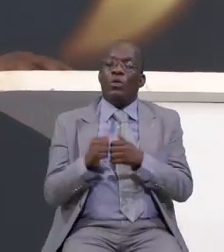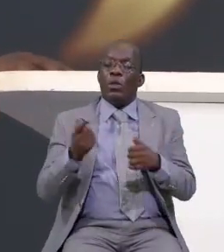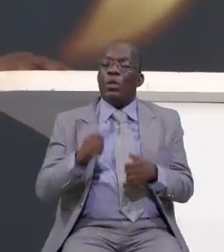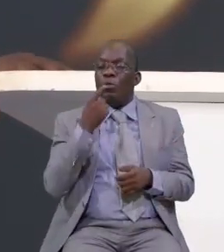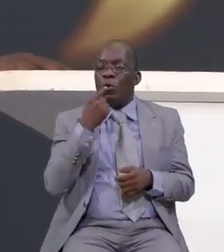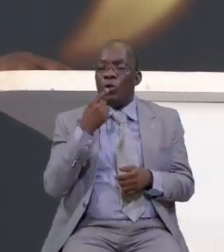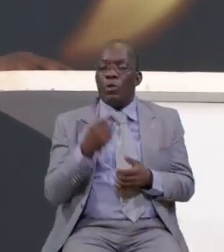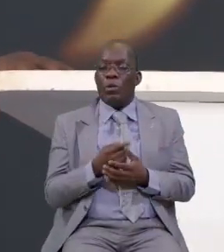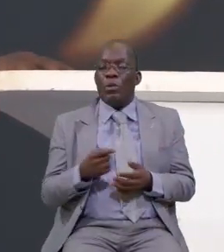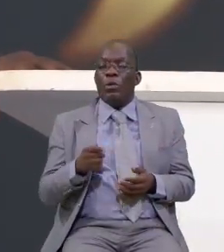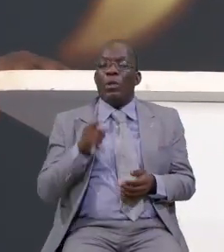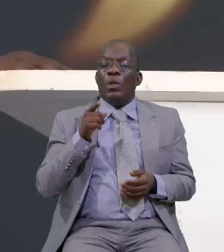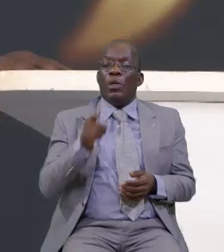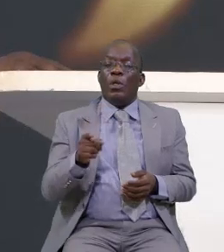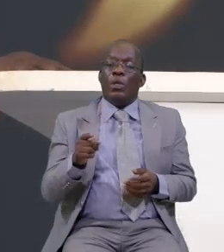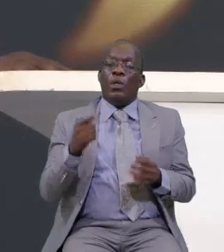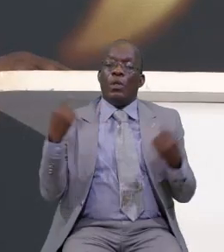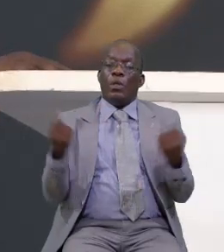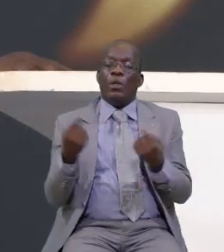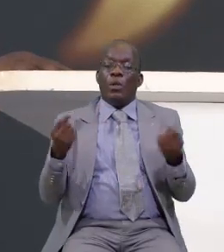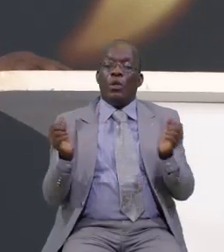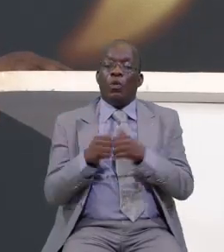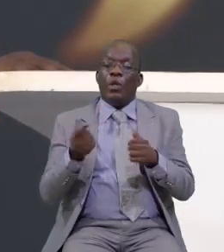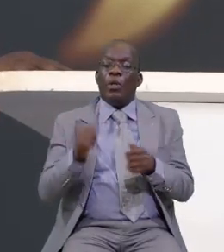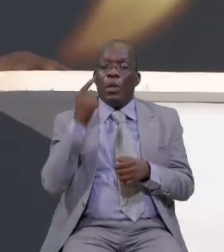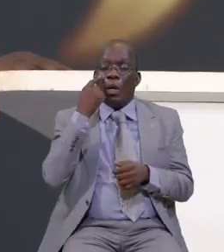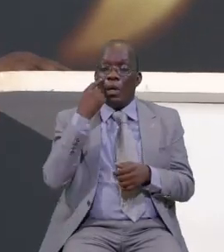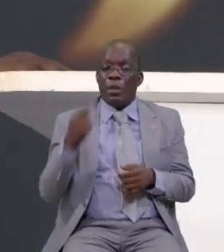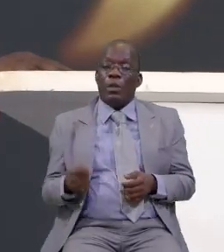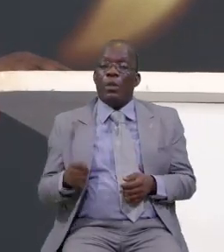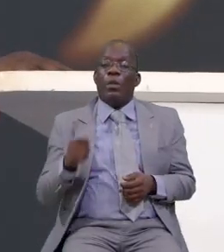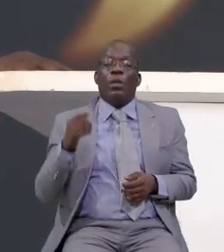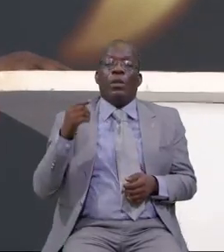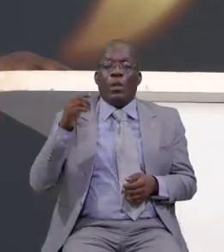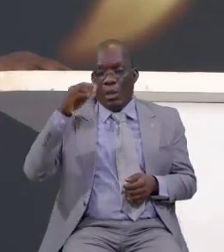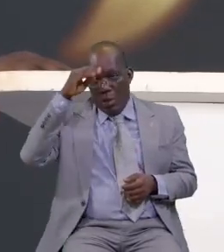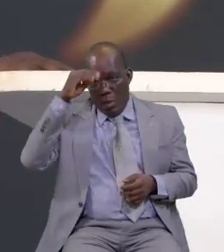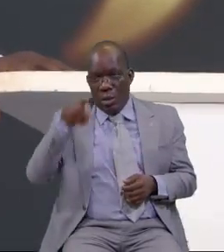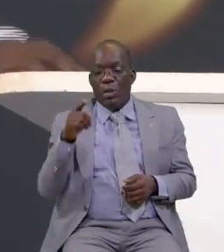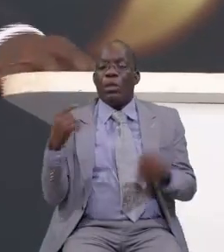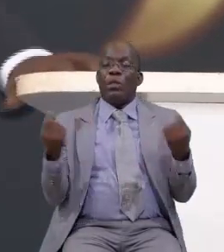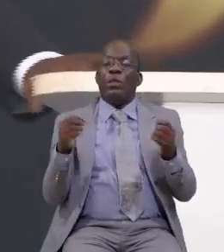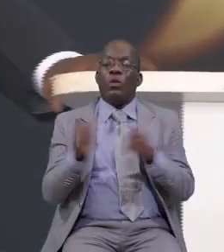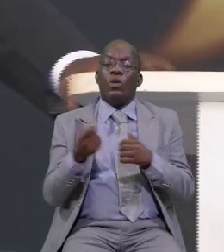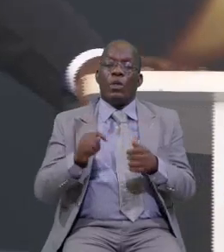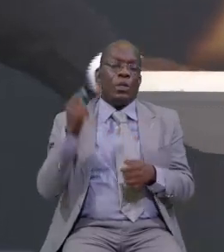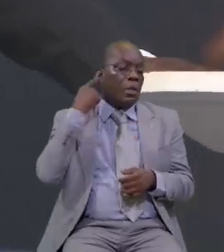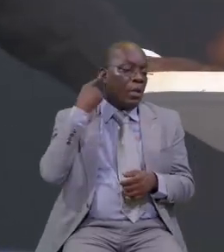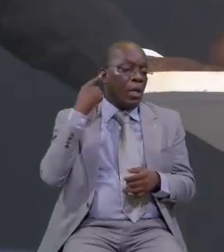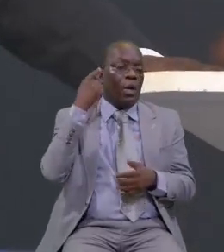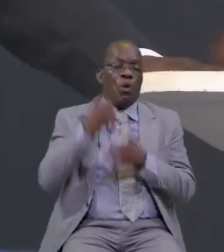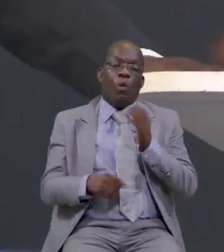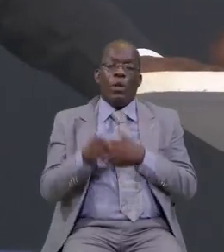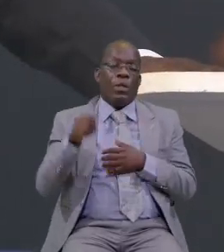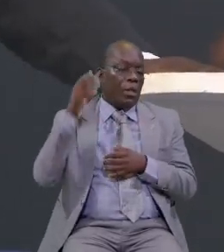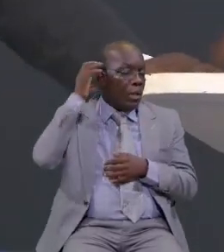He sins with his eyes. He sins with his ears, what he hears. He sees with